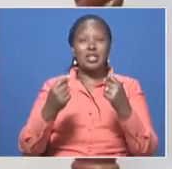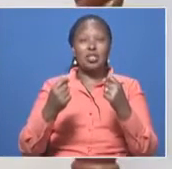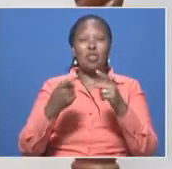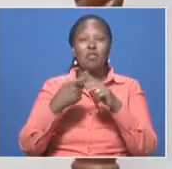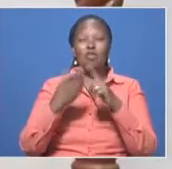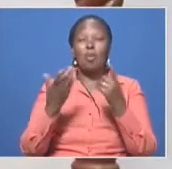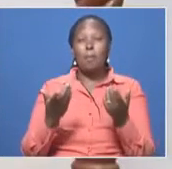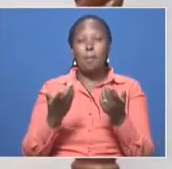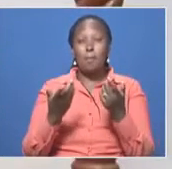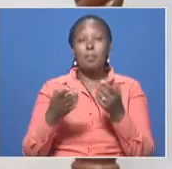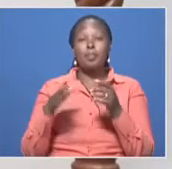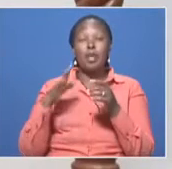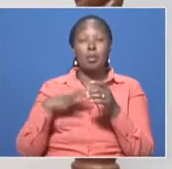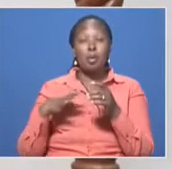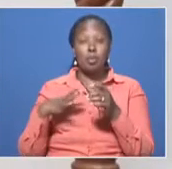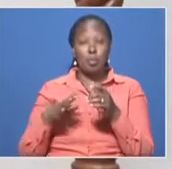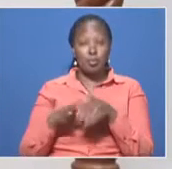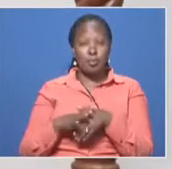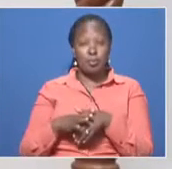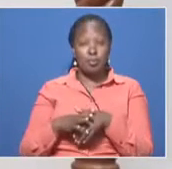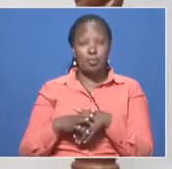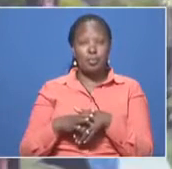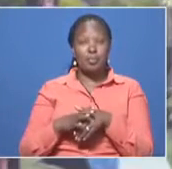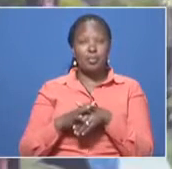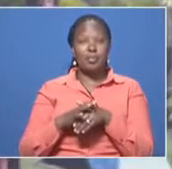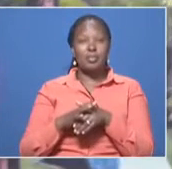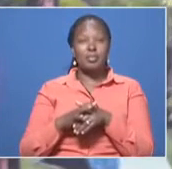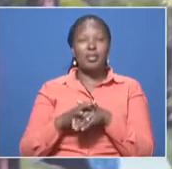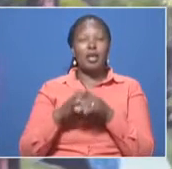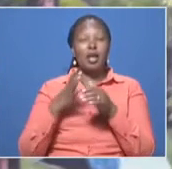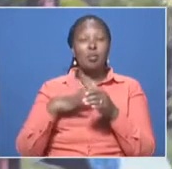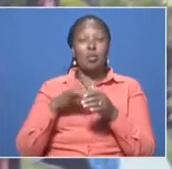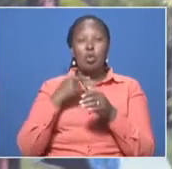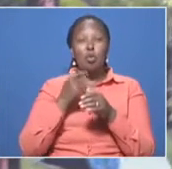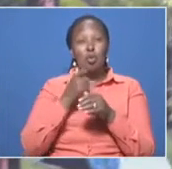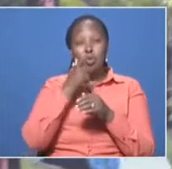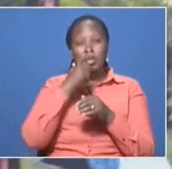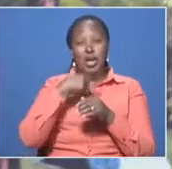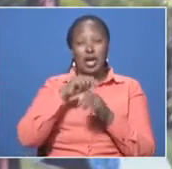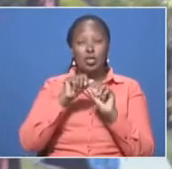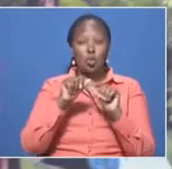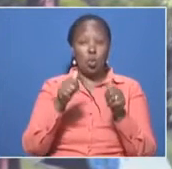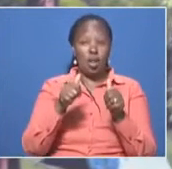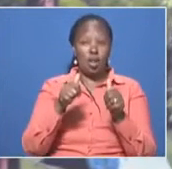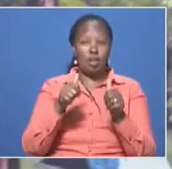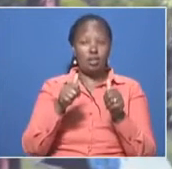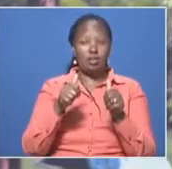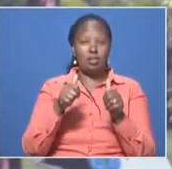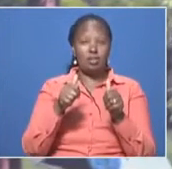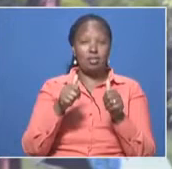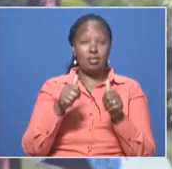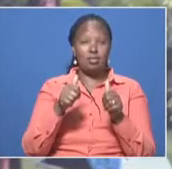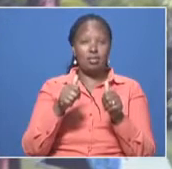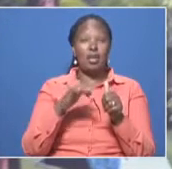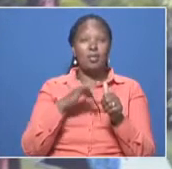from people and their well wishes and everything. So I